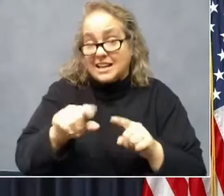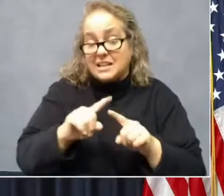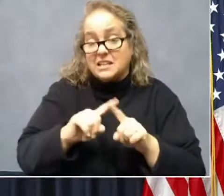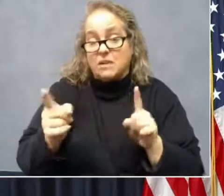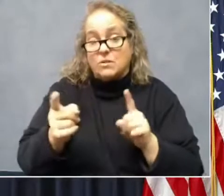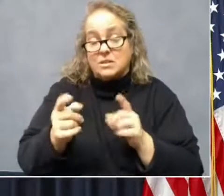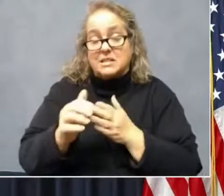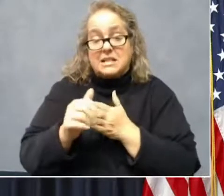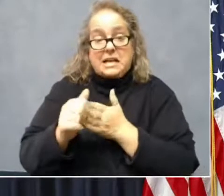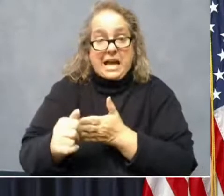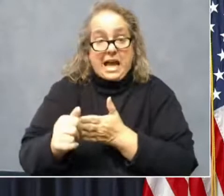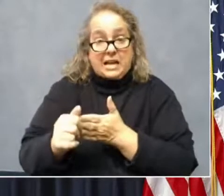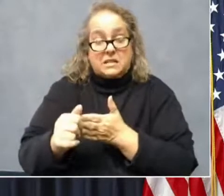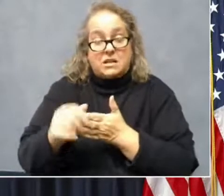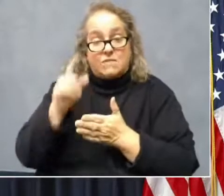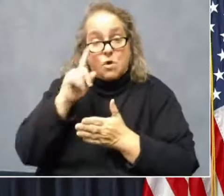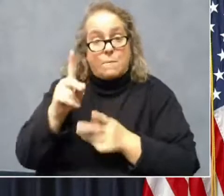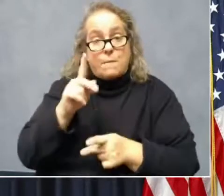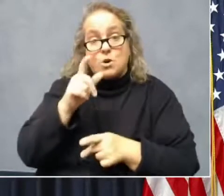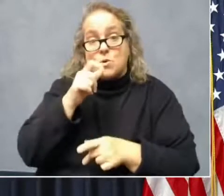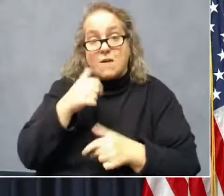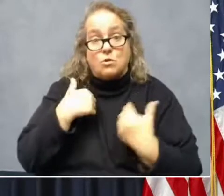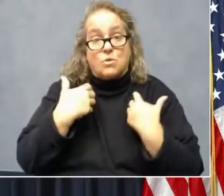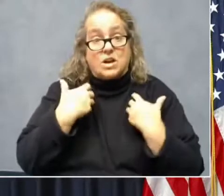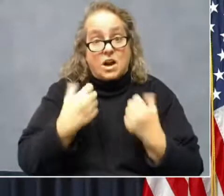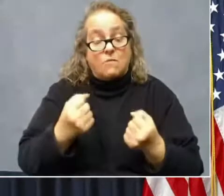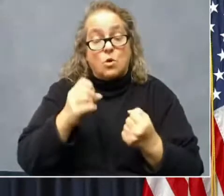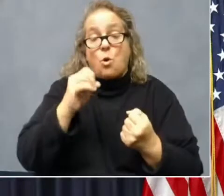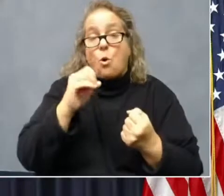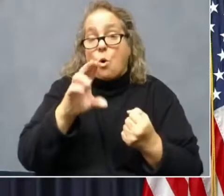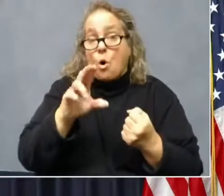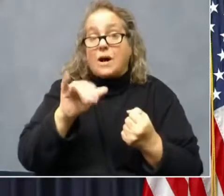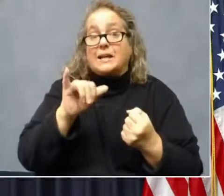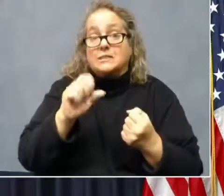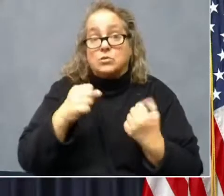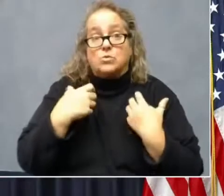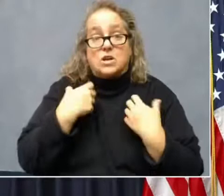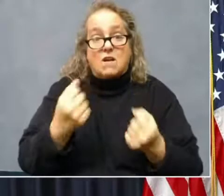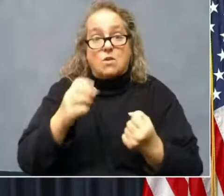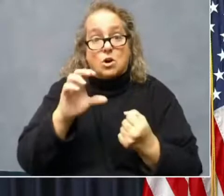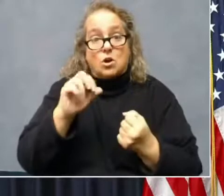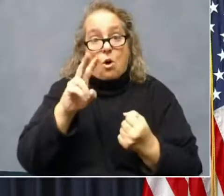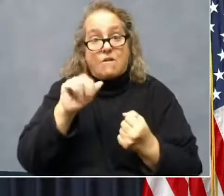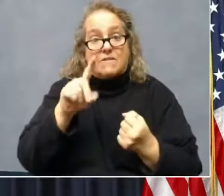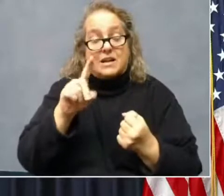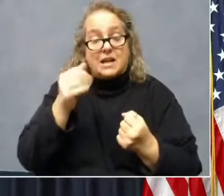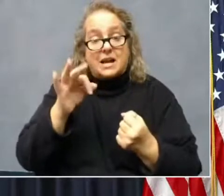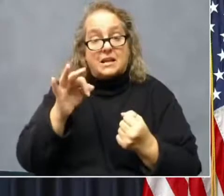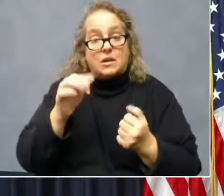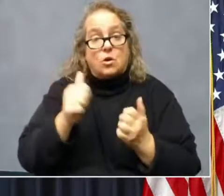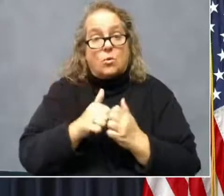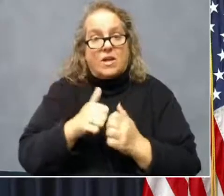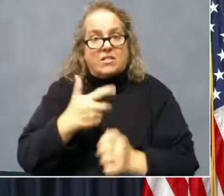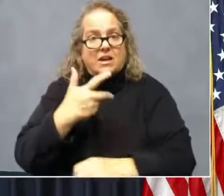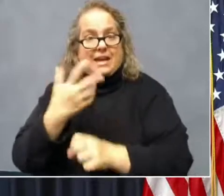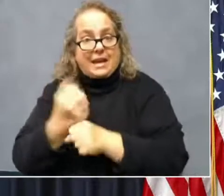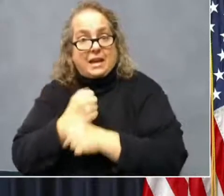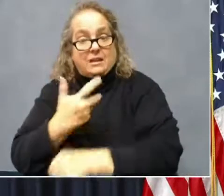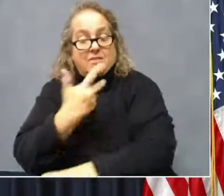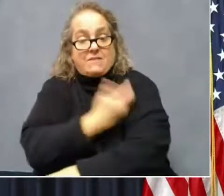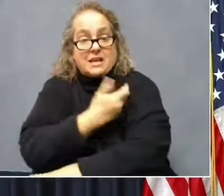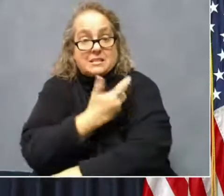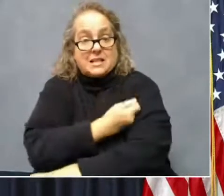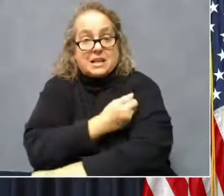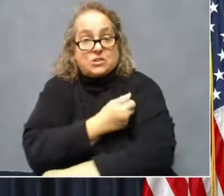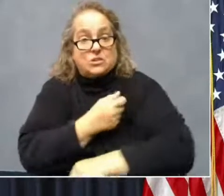those who have recovered or are recovering from COVID-19 as far as vaccination is concerned? I believe